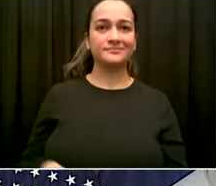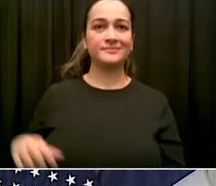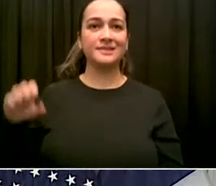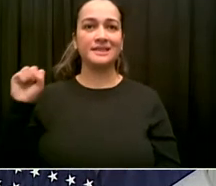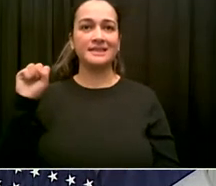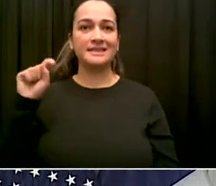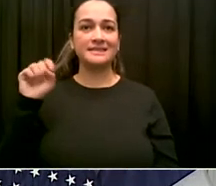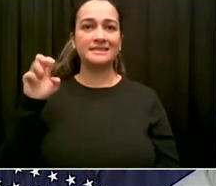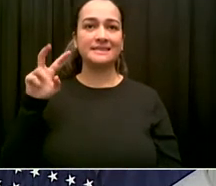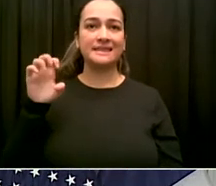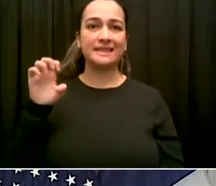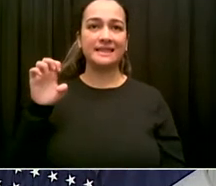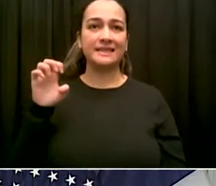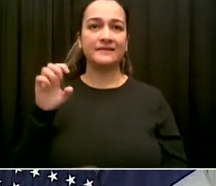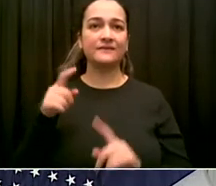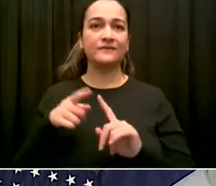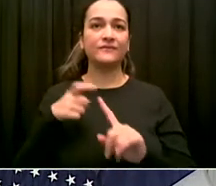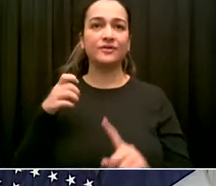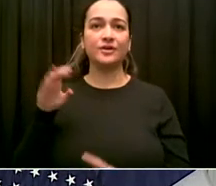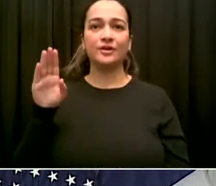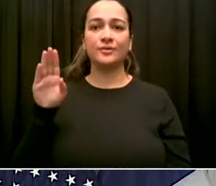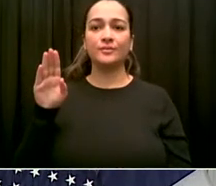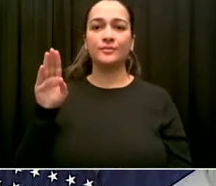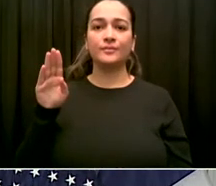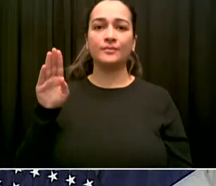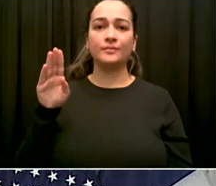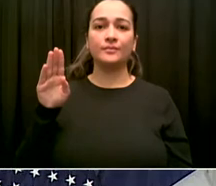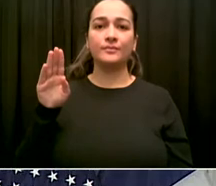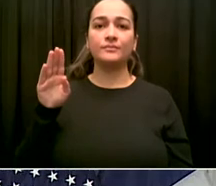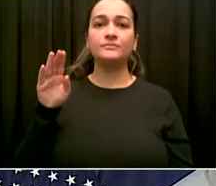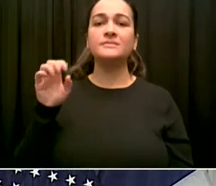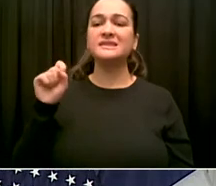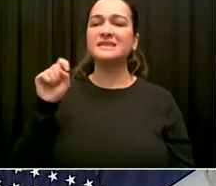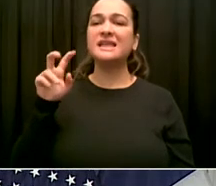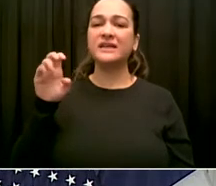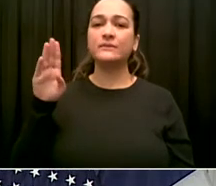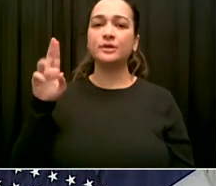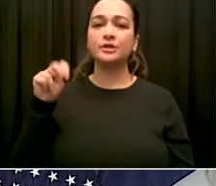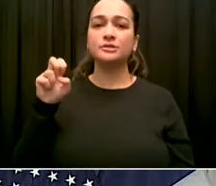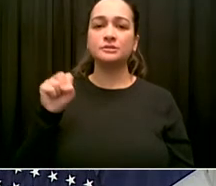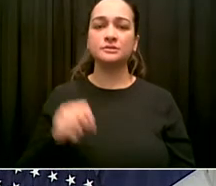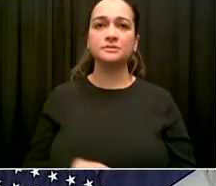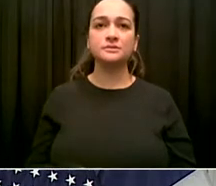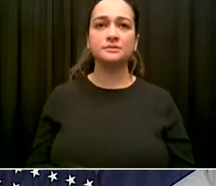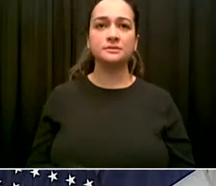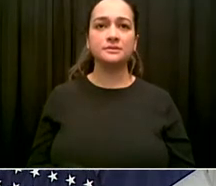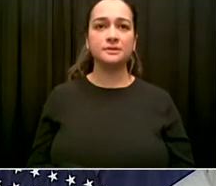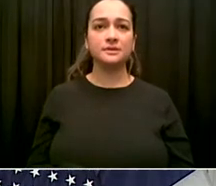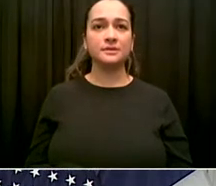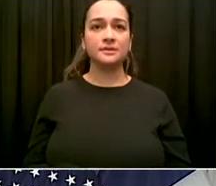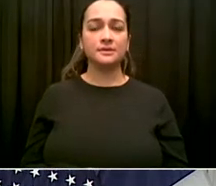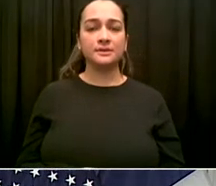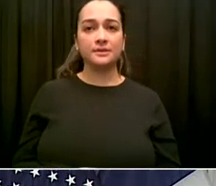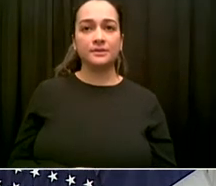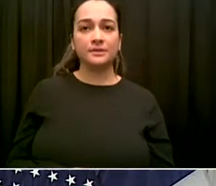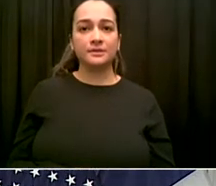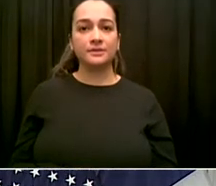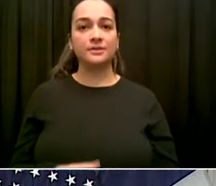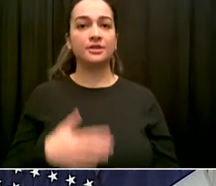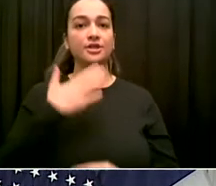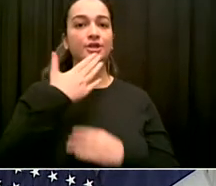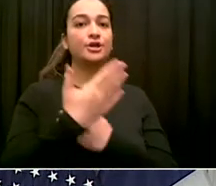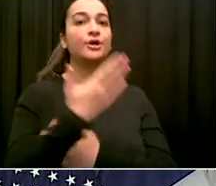day to you and yours. Happy opening day, Steve. How are you feeling today? I'm good. Always a sense of optimism on day one